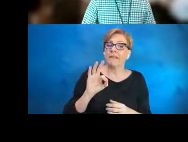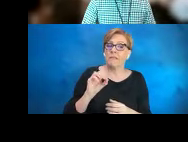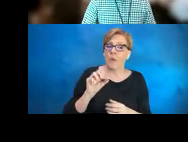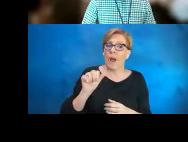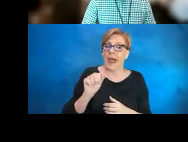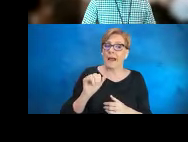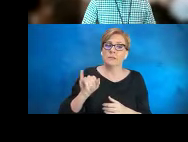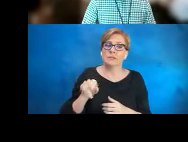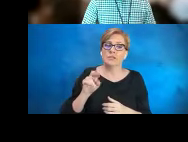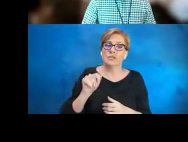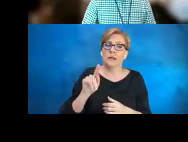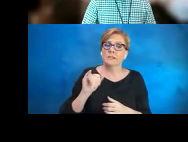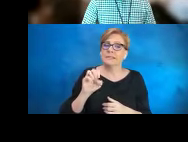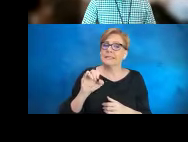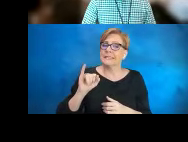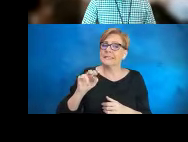info@justiceandaging.org.